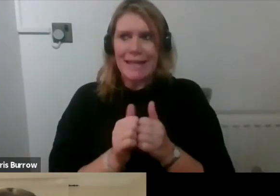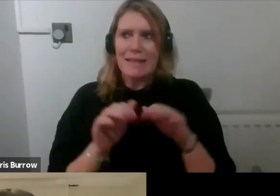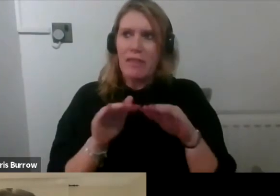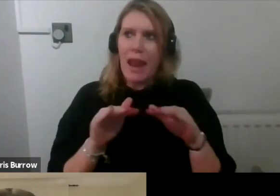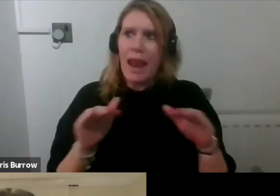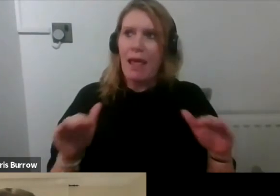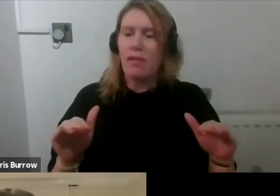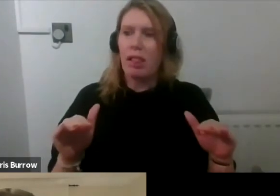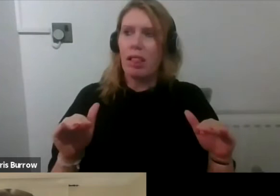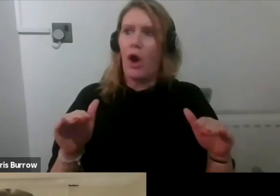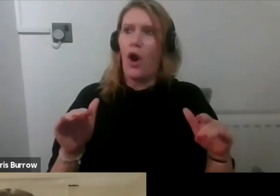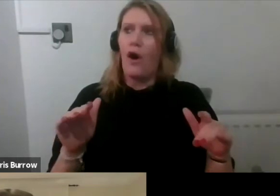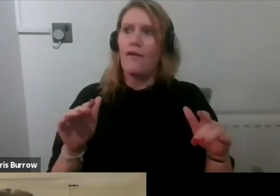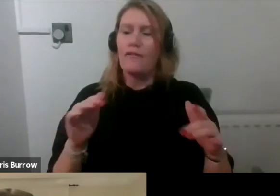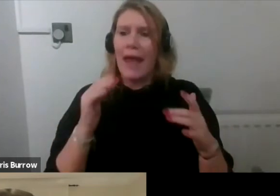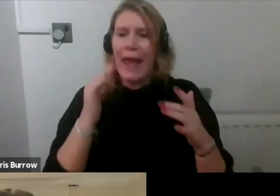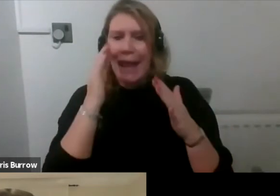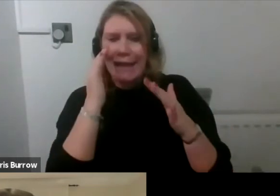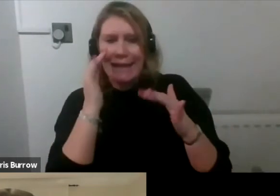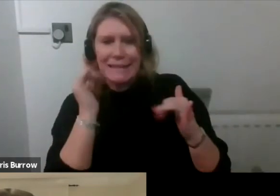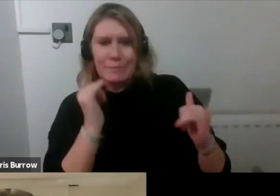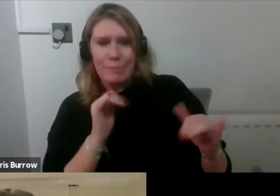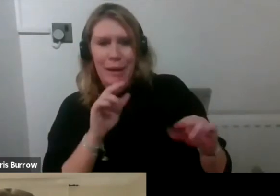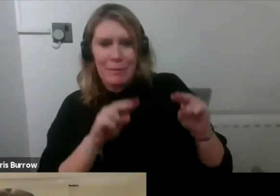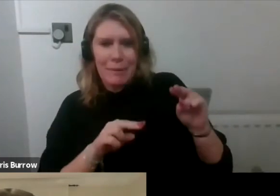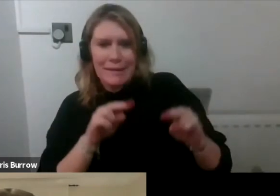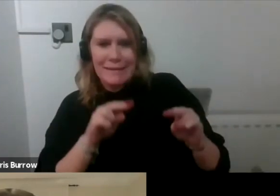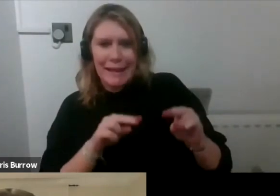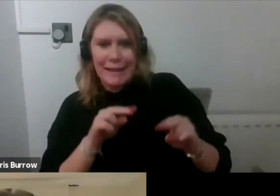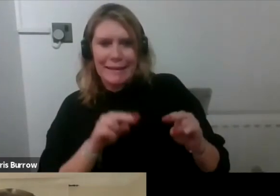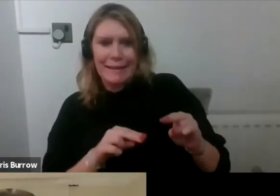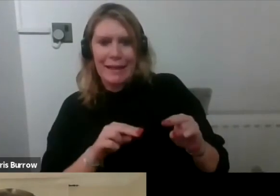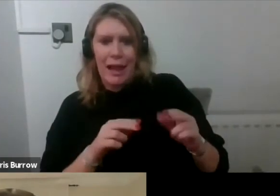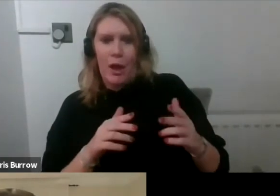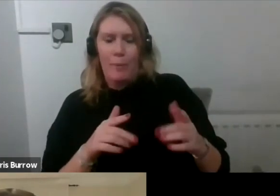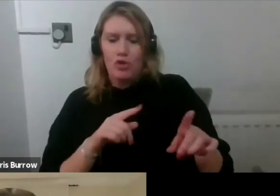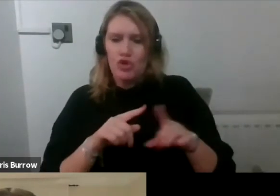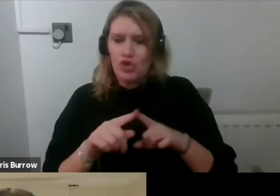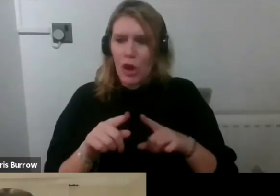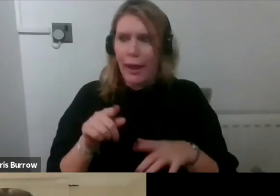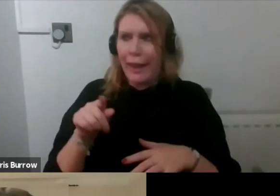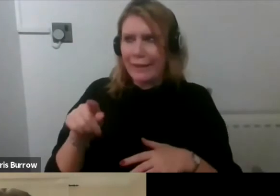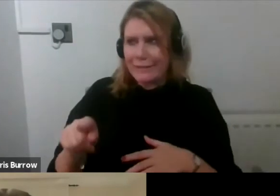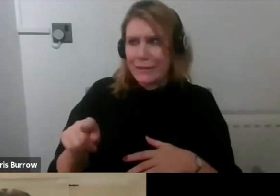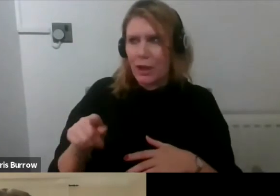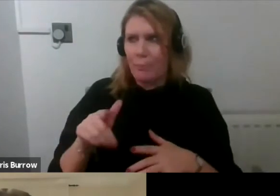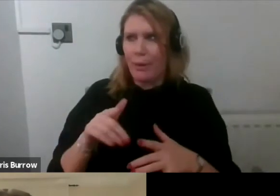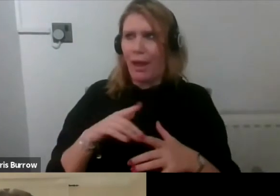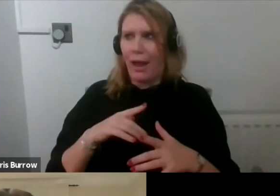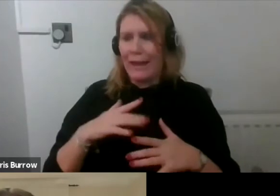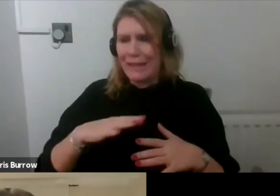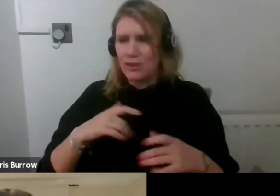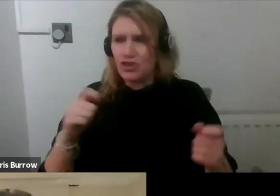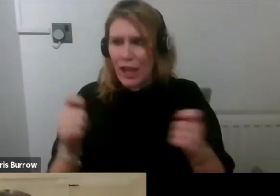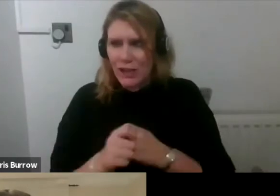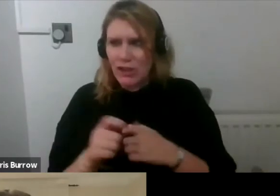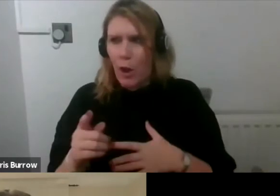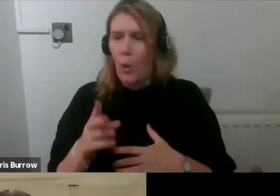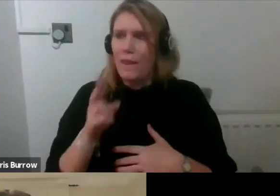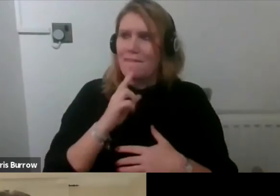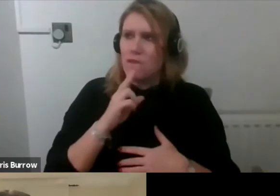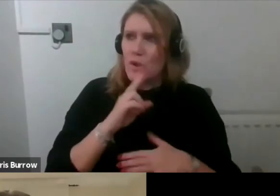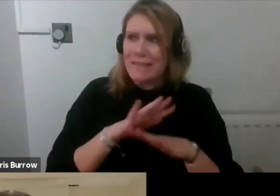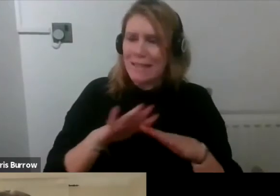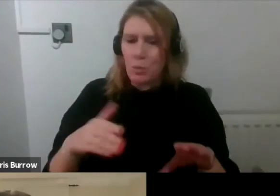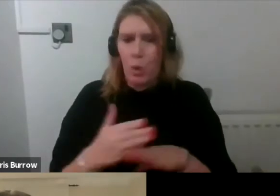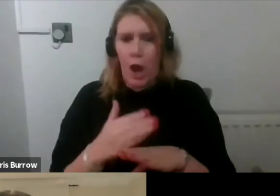of time and I'm going to try it this way, but actually this actor hasn't worked. I'm going to try it this way, but Yeah. actually this voice doesn't work. So now I'm going